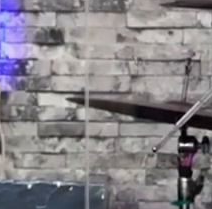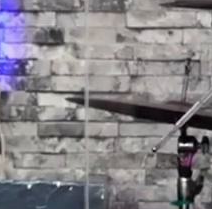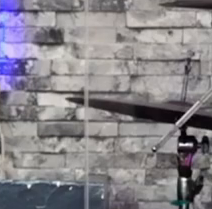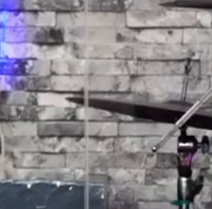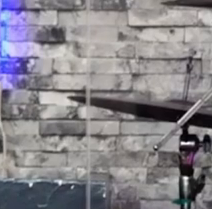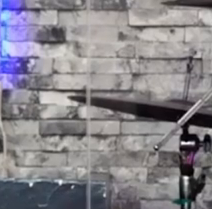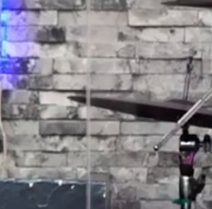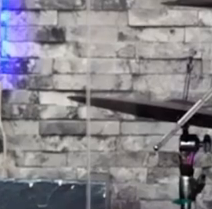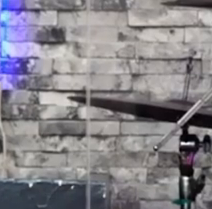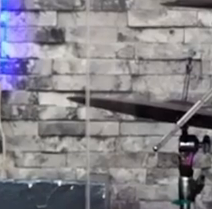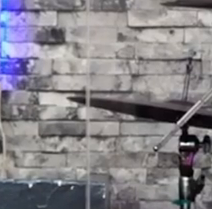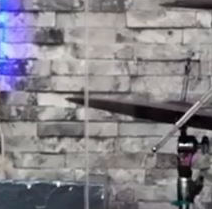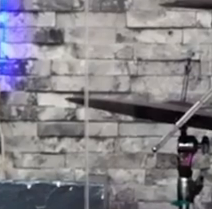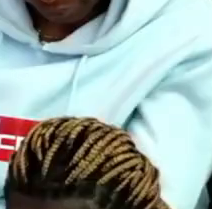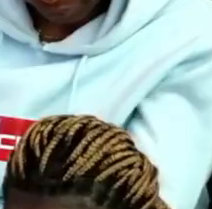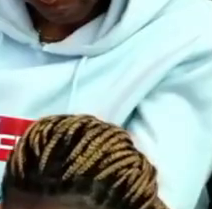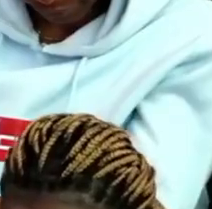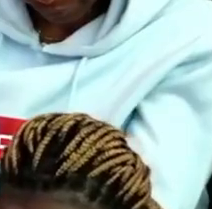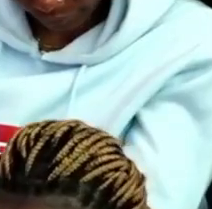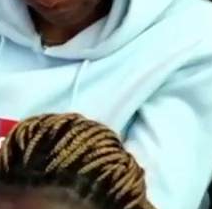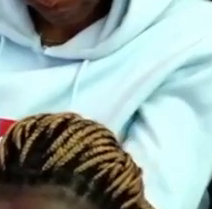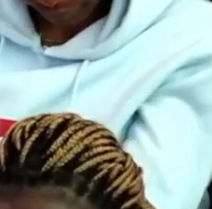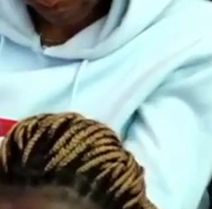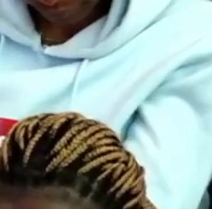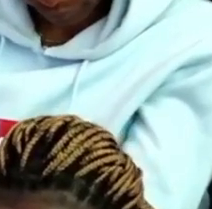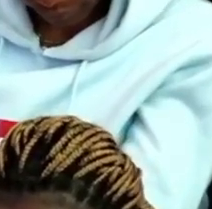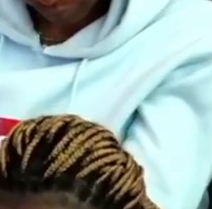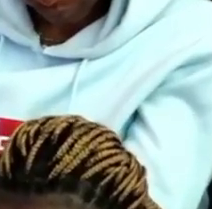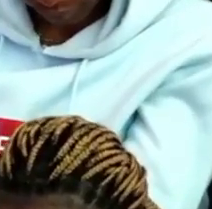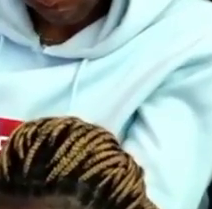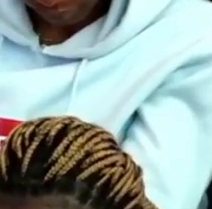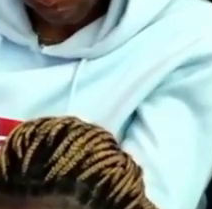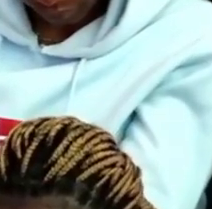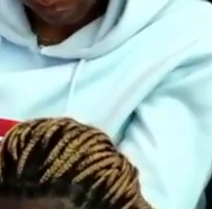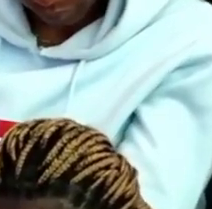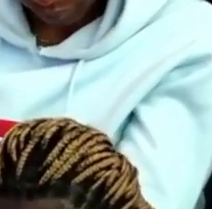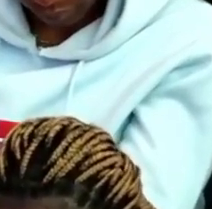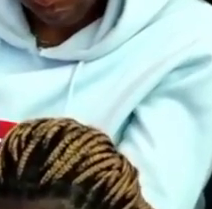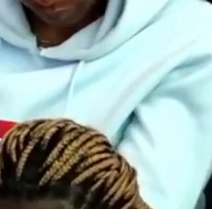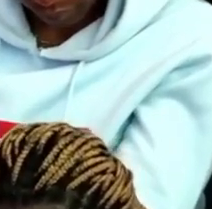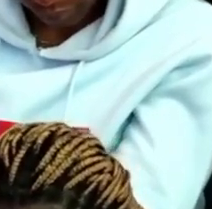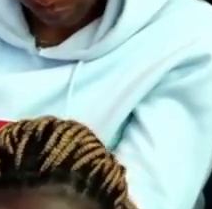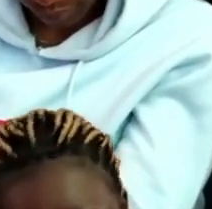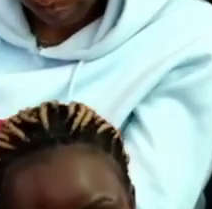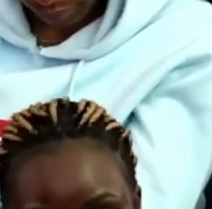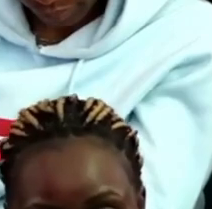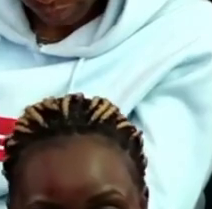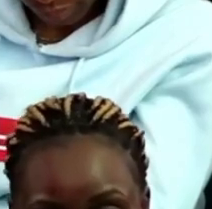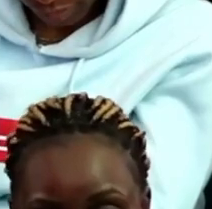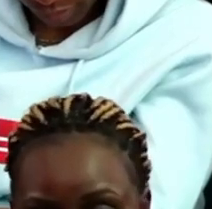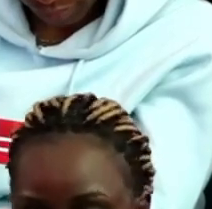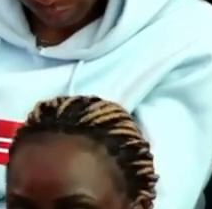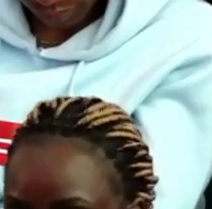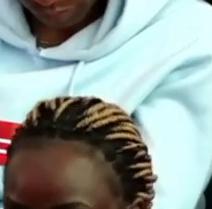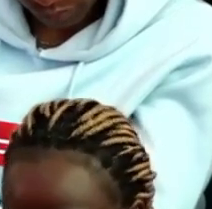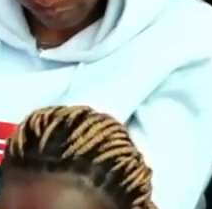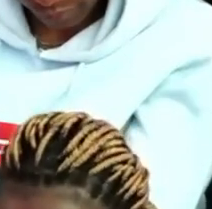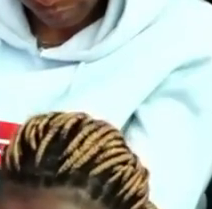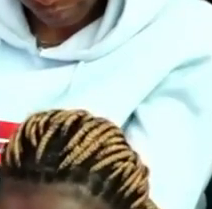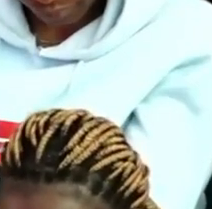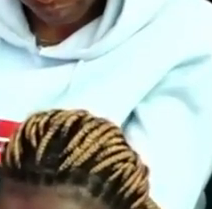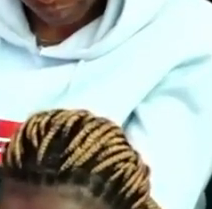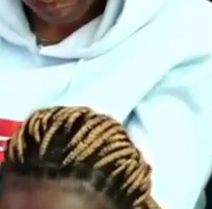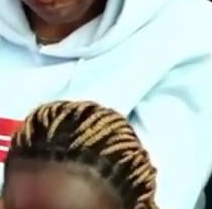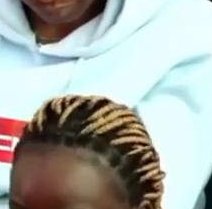that point where you hate that smallness, that you get uncomfortable, you refuse to